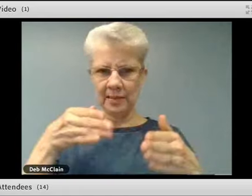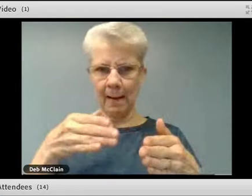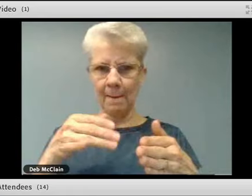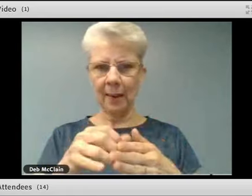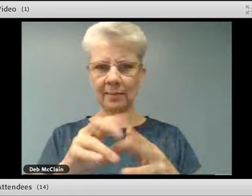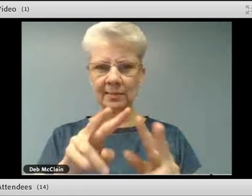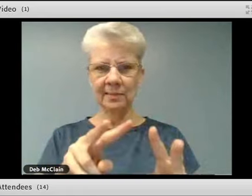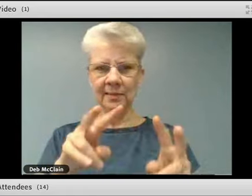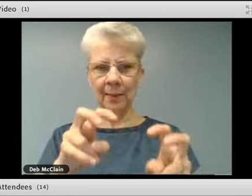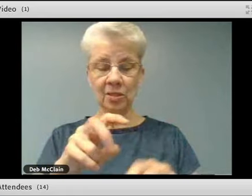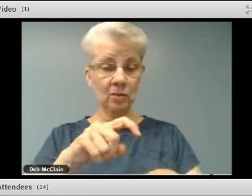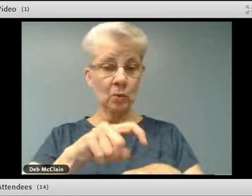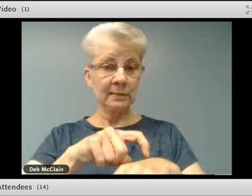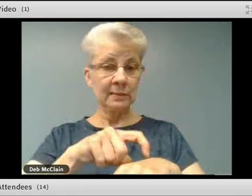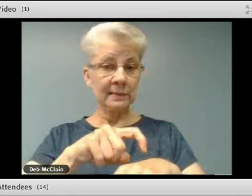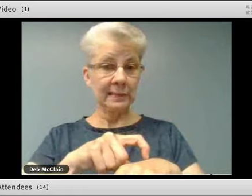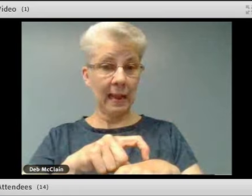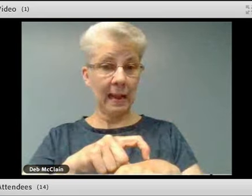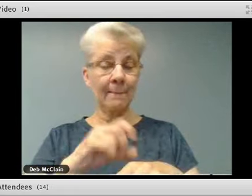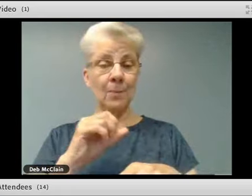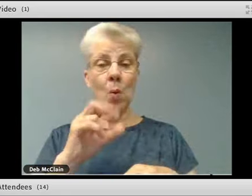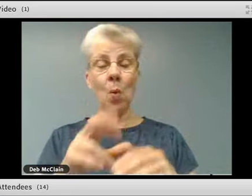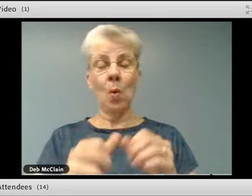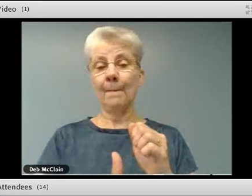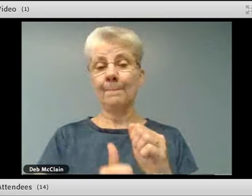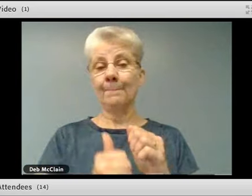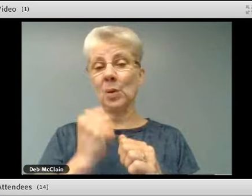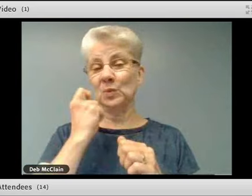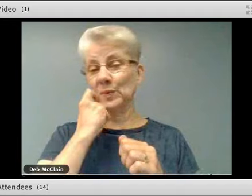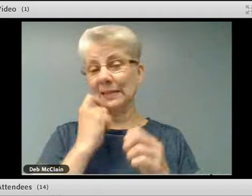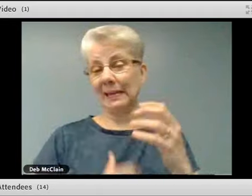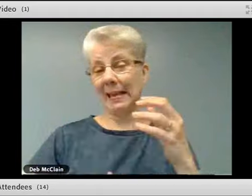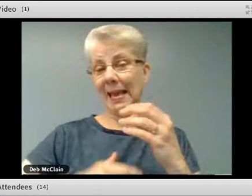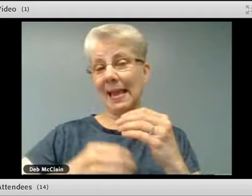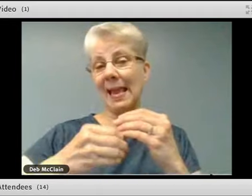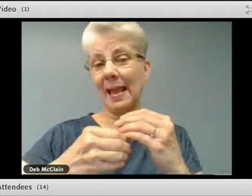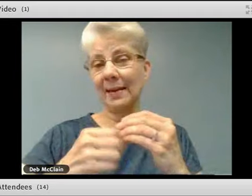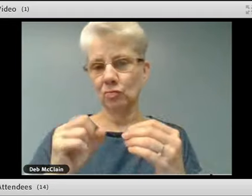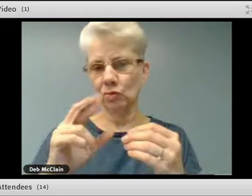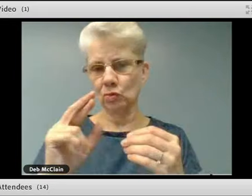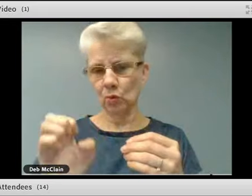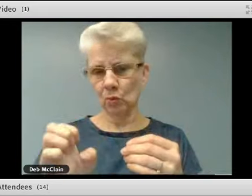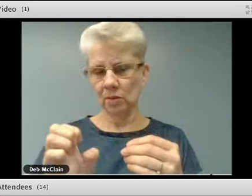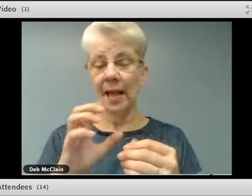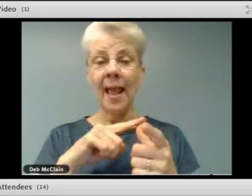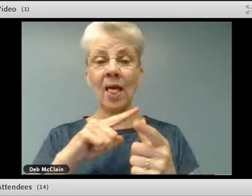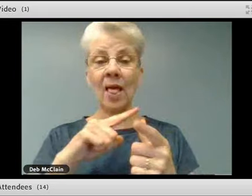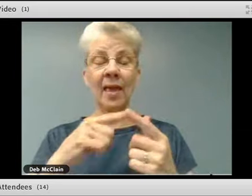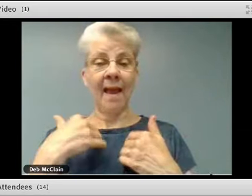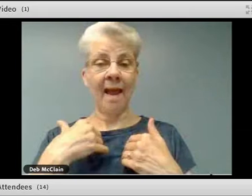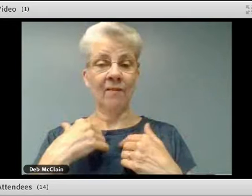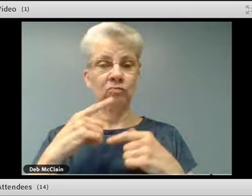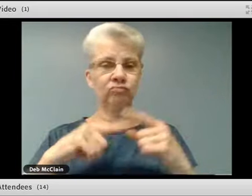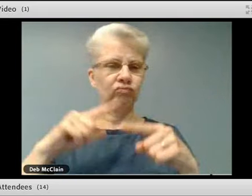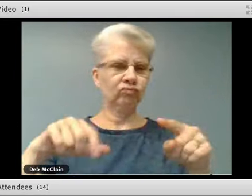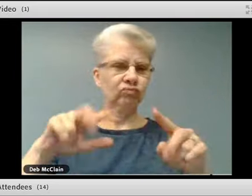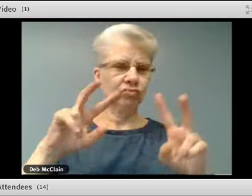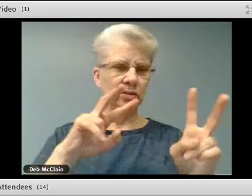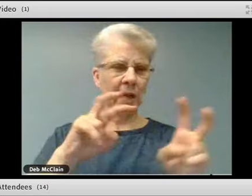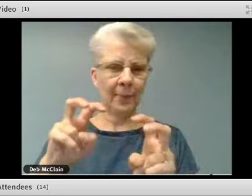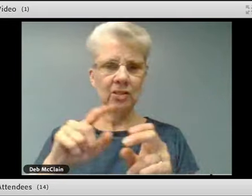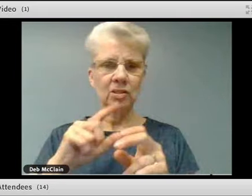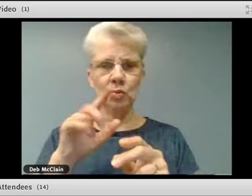time period, or by the most recently added source sets. And they have lots of different topics that you can